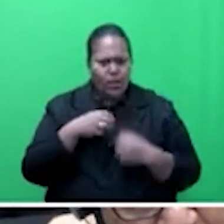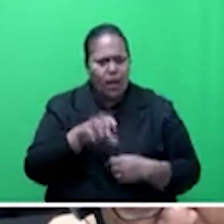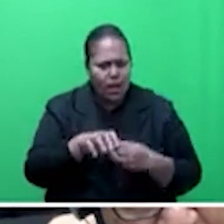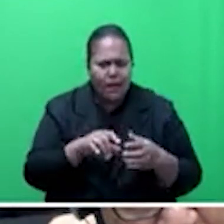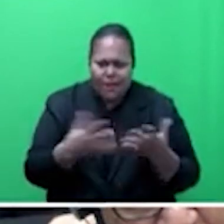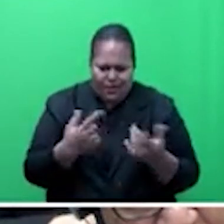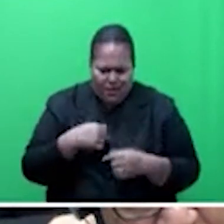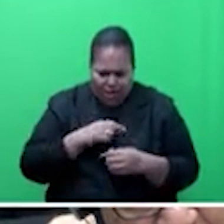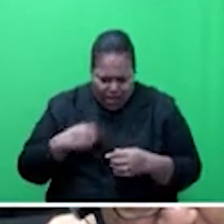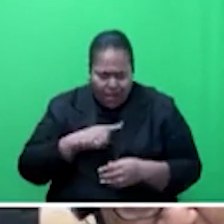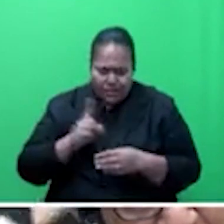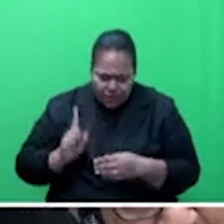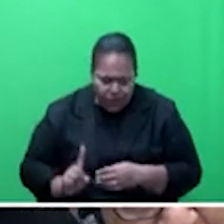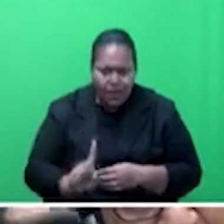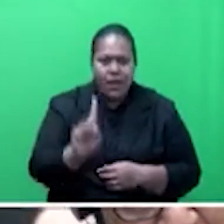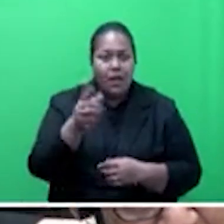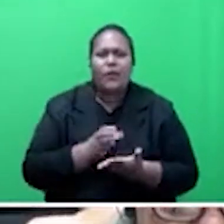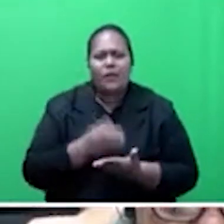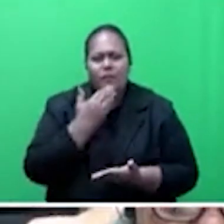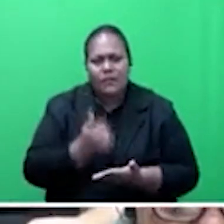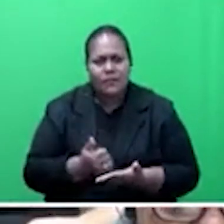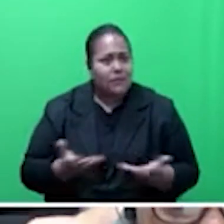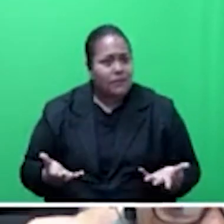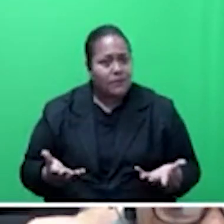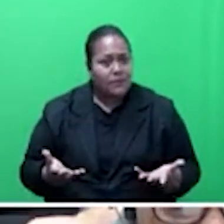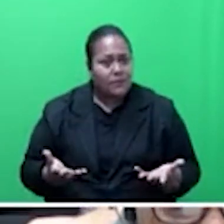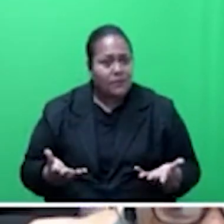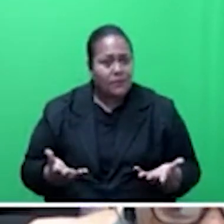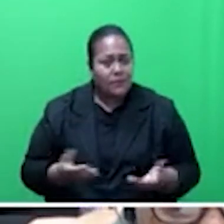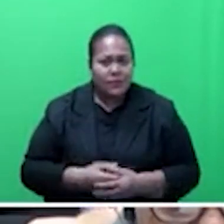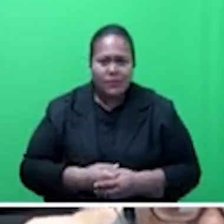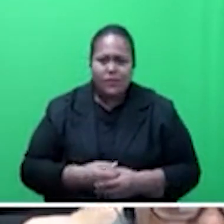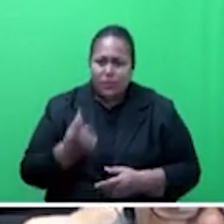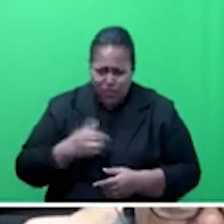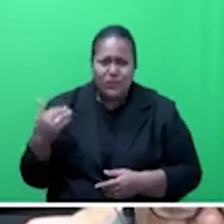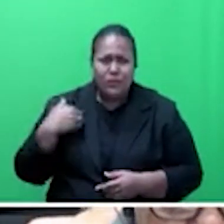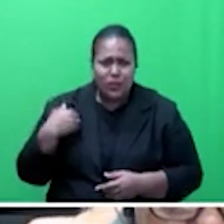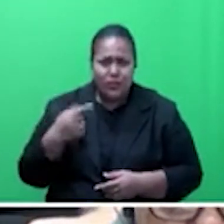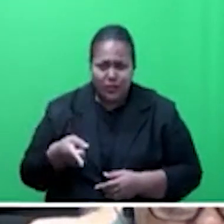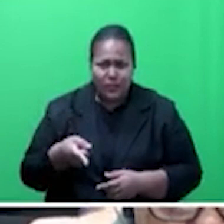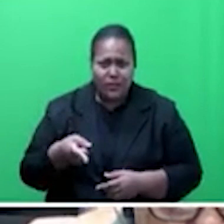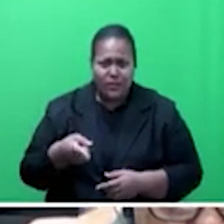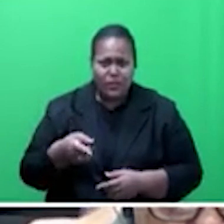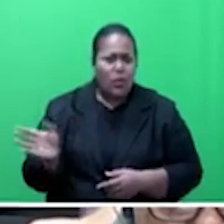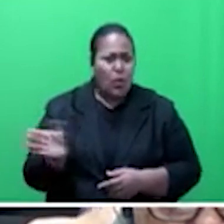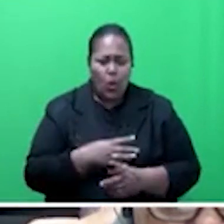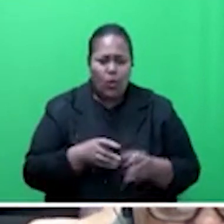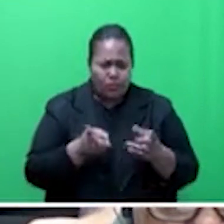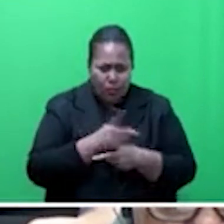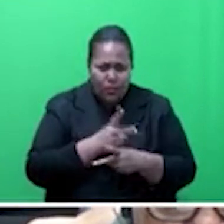we are, is corrected. It actually affects the various products that we said will go down to 0%, and that will